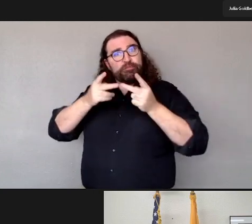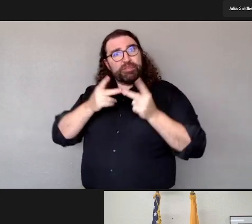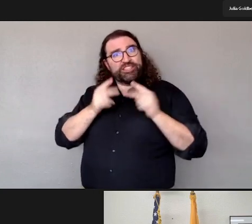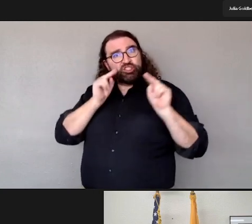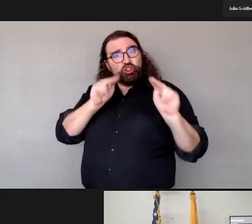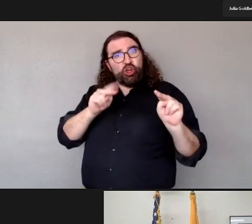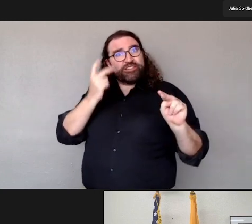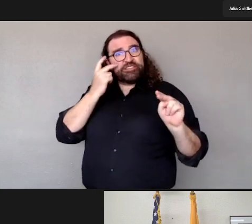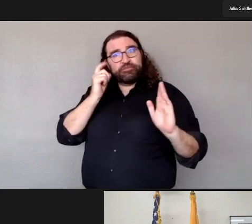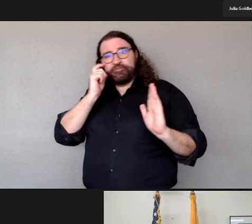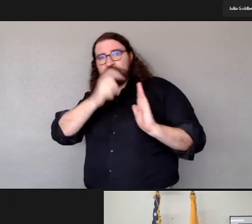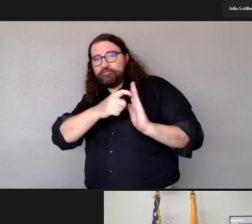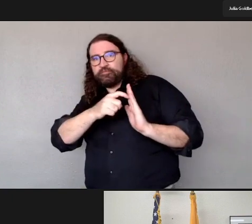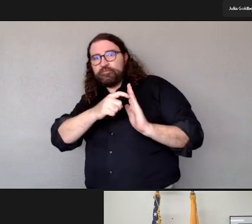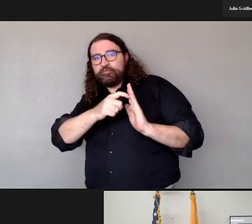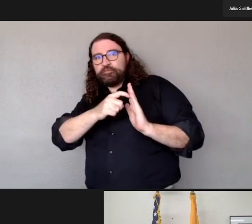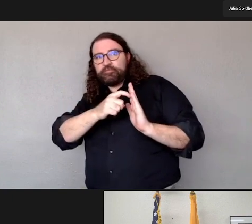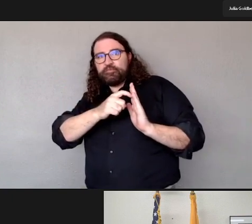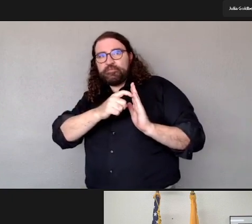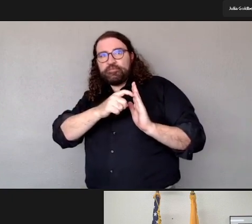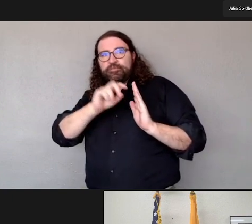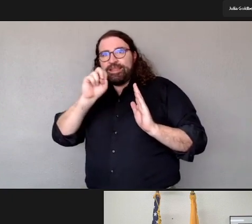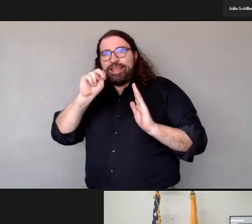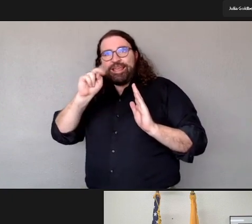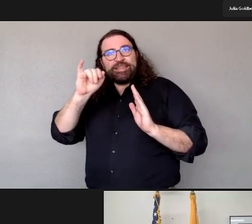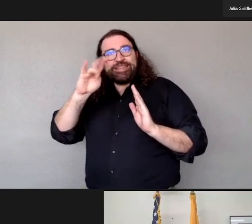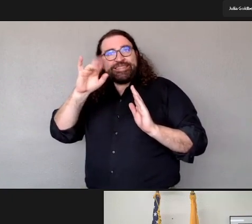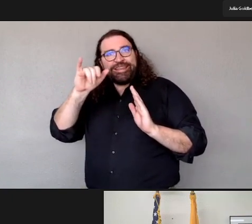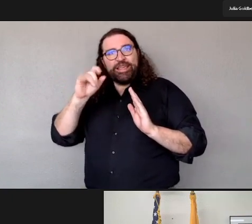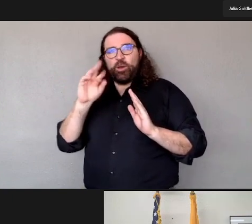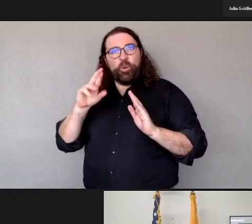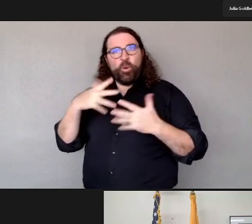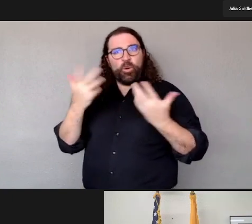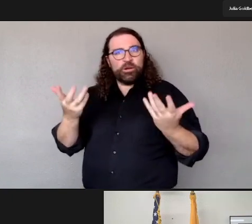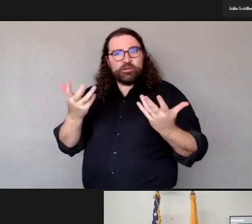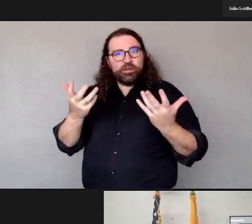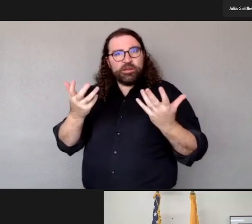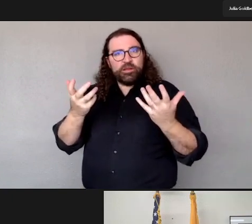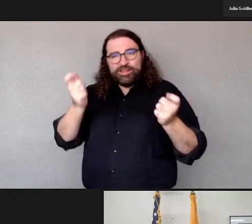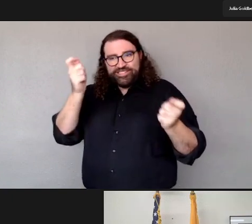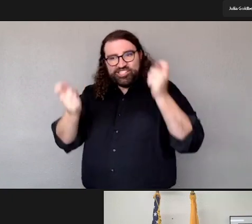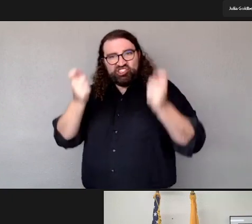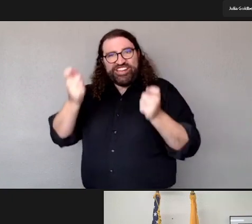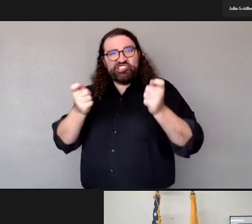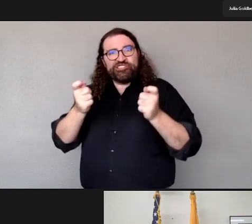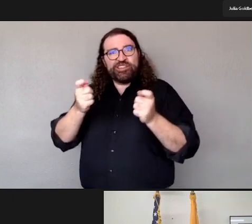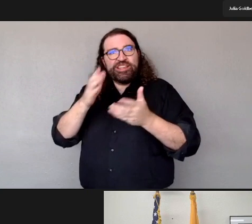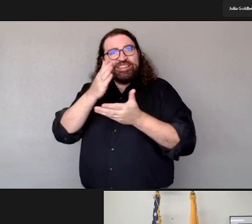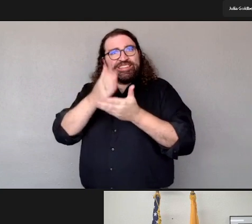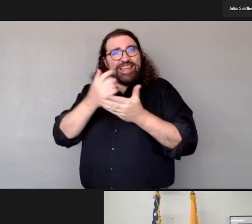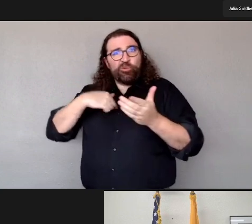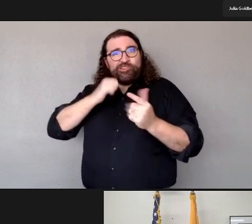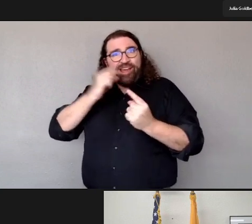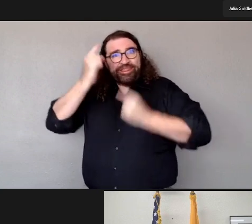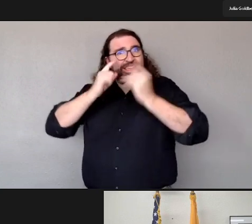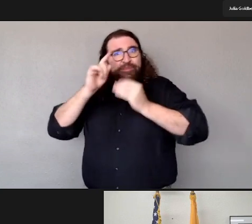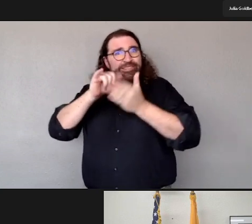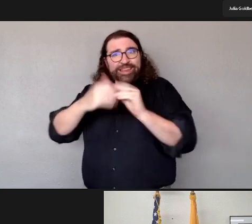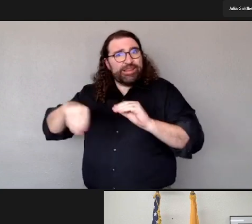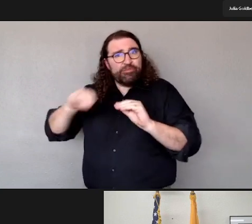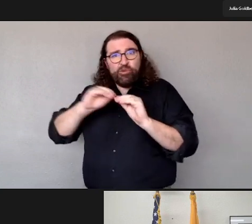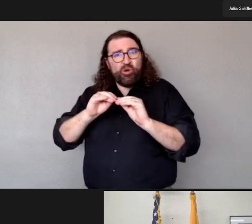detect endemicity, or does the changing factors mean that we're not even thinking about that anymore? I wondered if